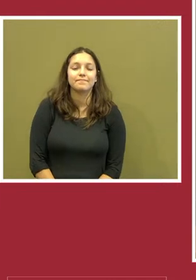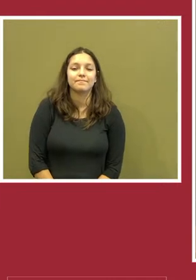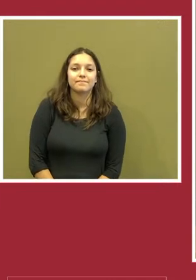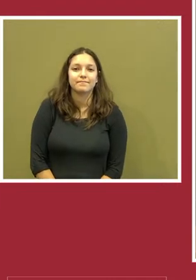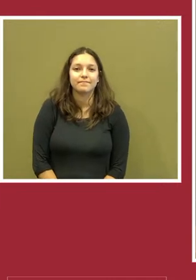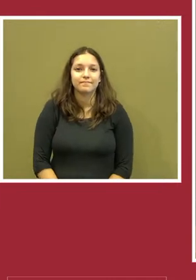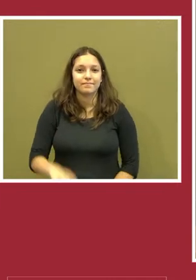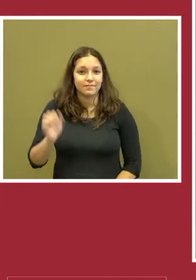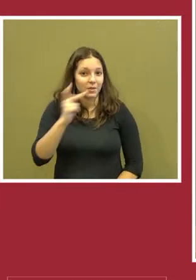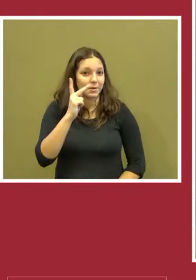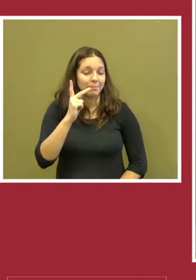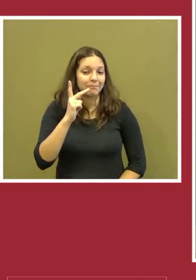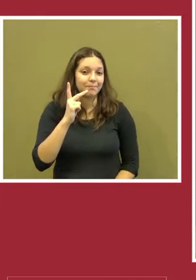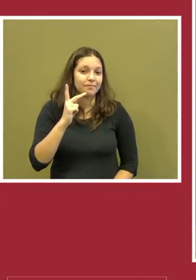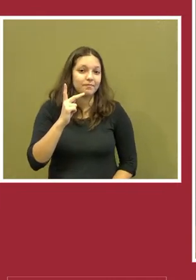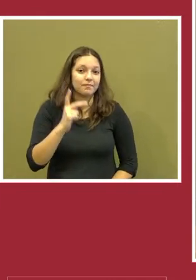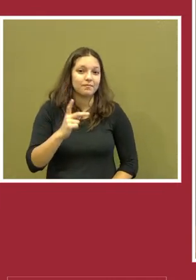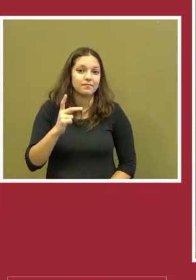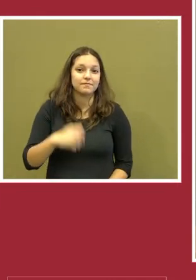All right.